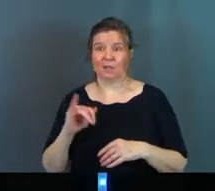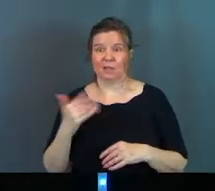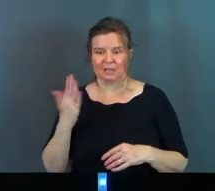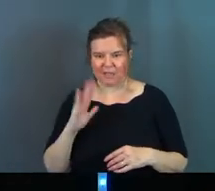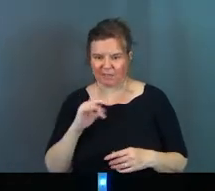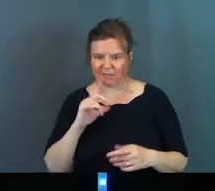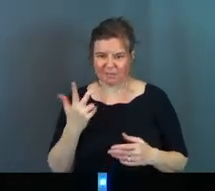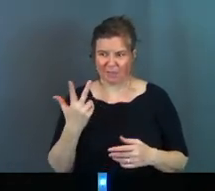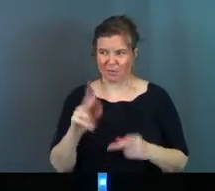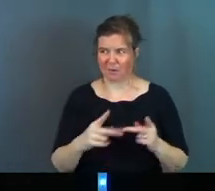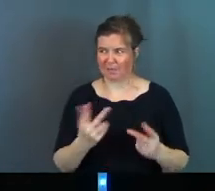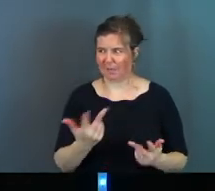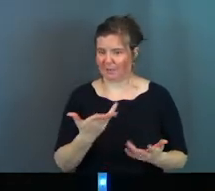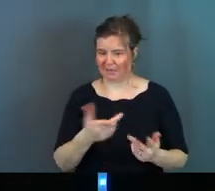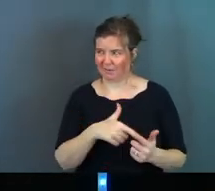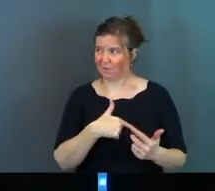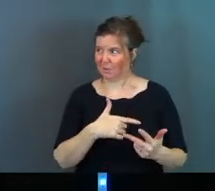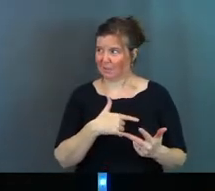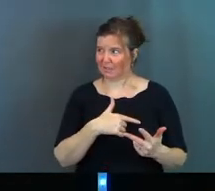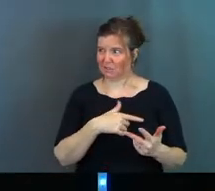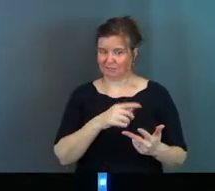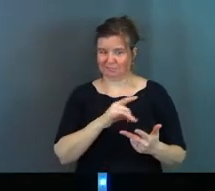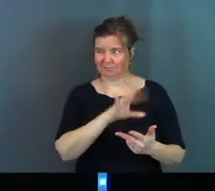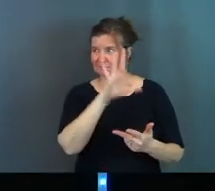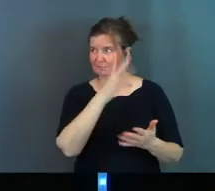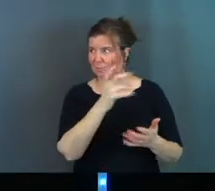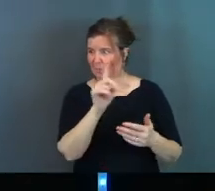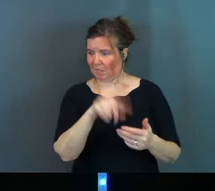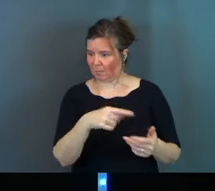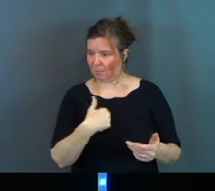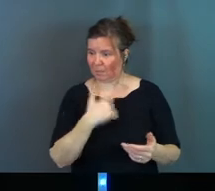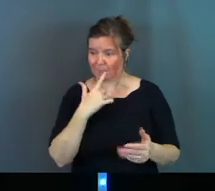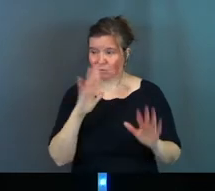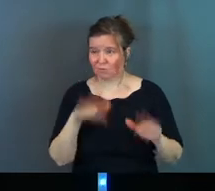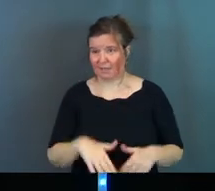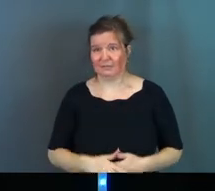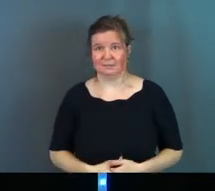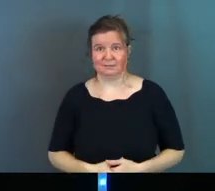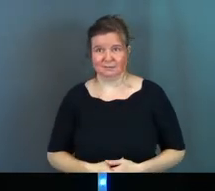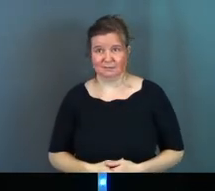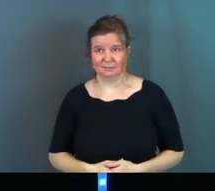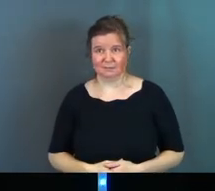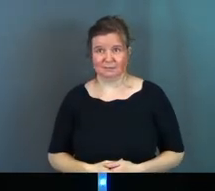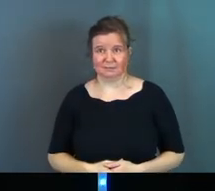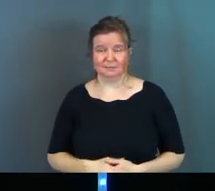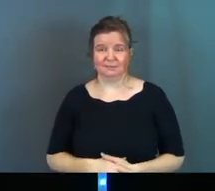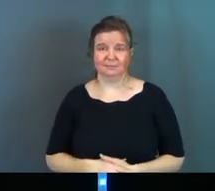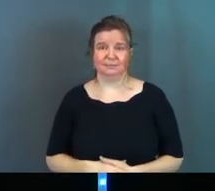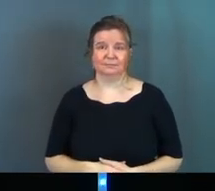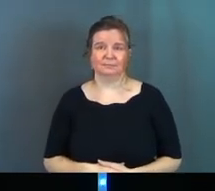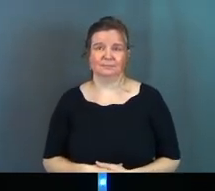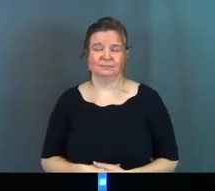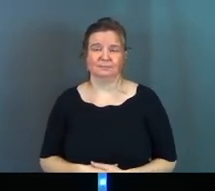like, God, there's about three people here. If you could just like zap them with a lightning bolt, I think that'd be great.